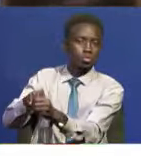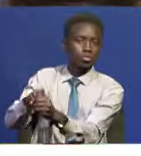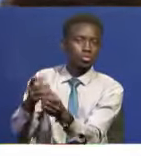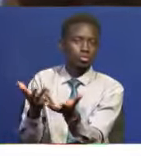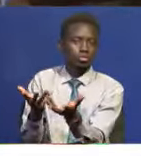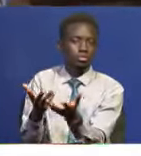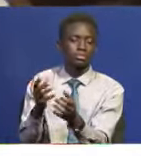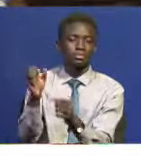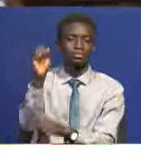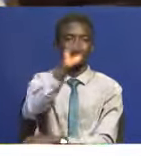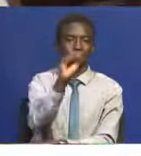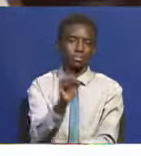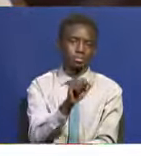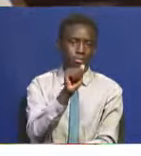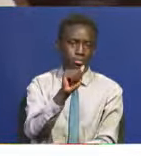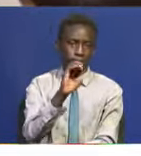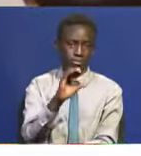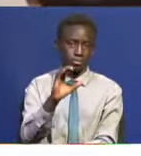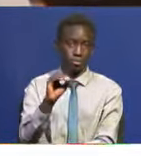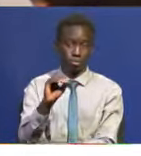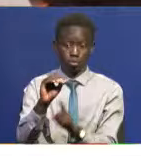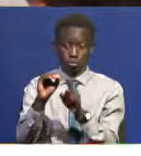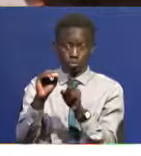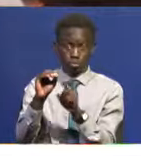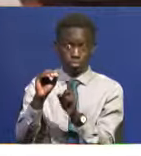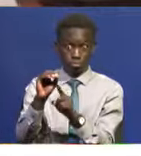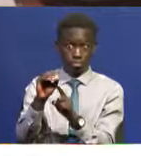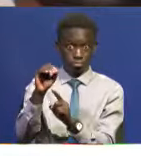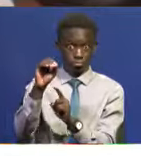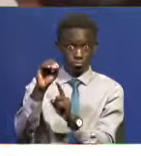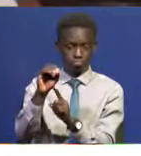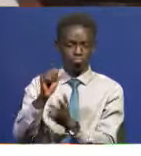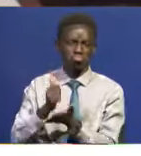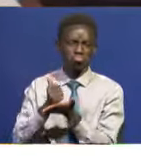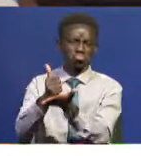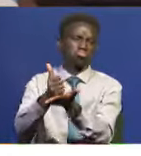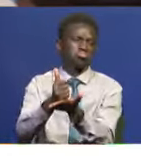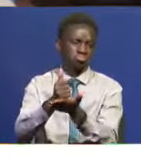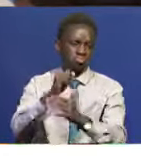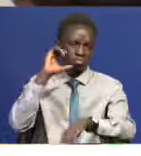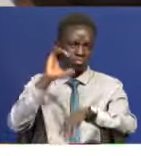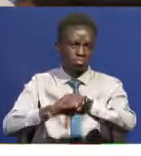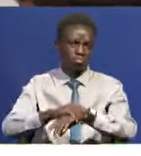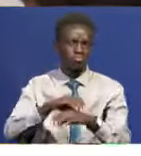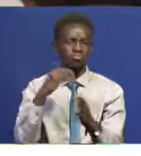itawawezesha kupata pesa ya kufadhili